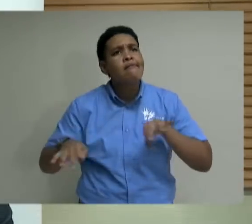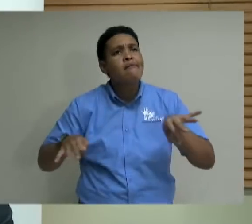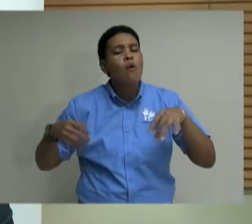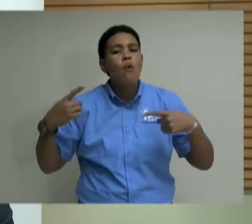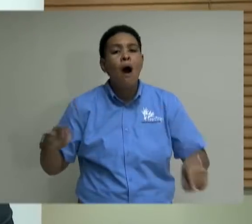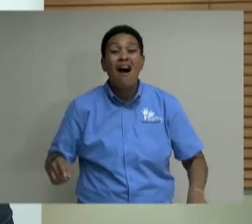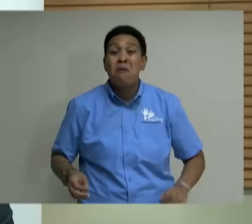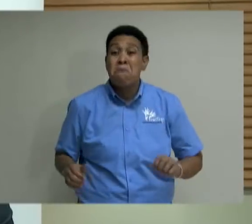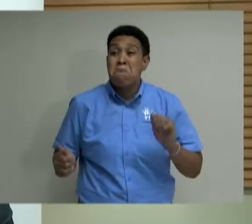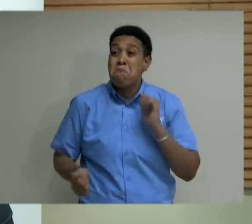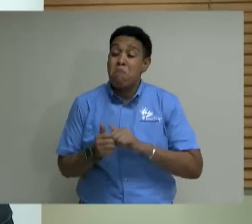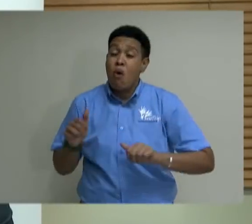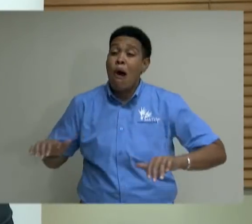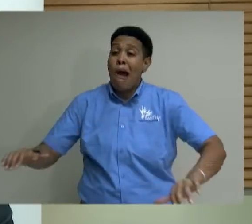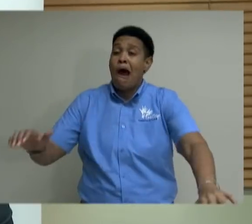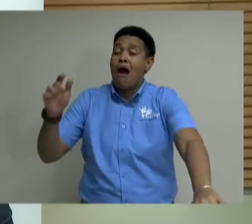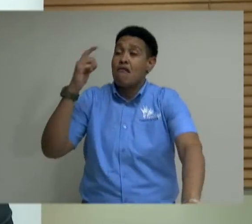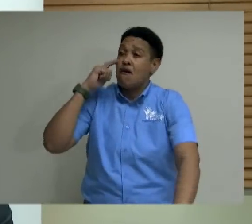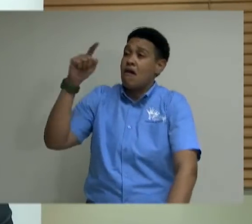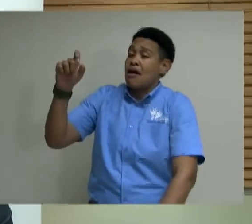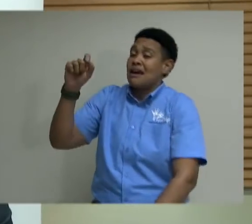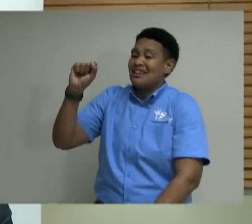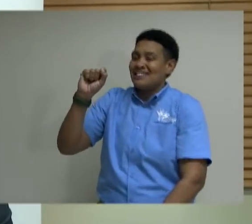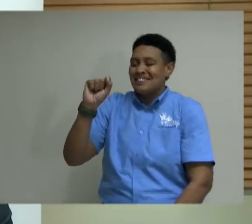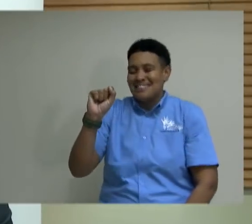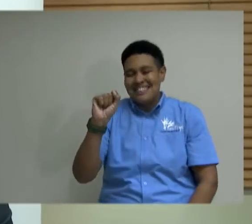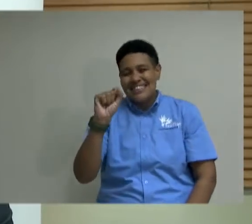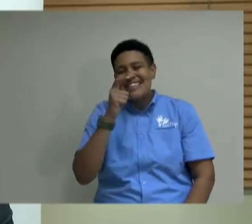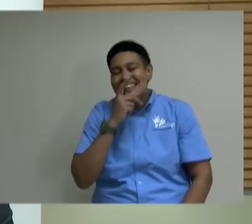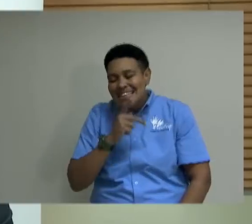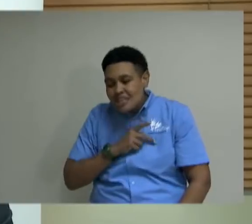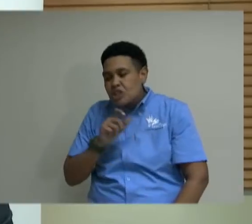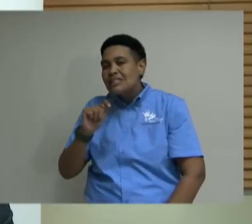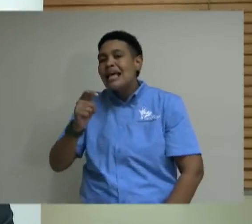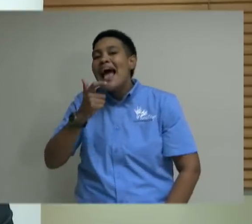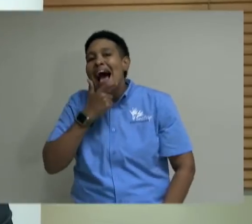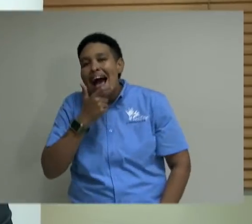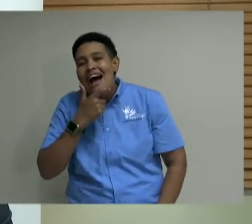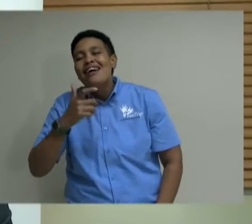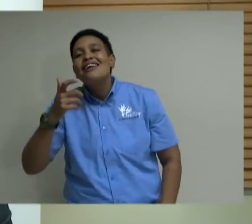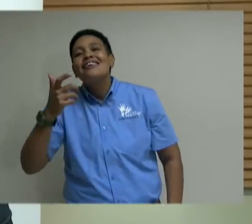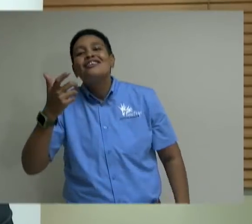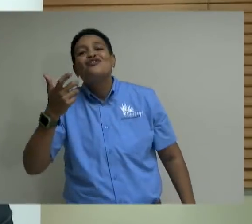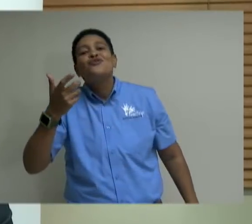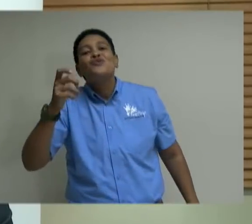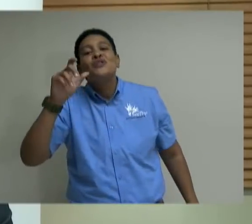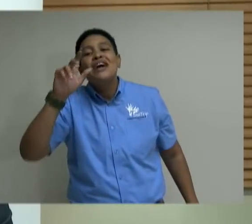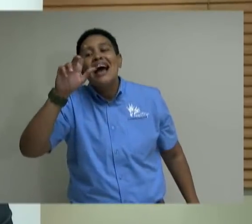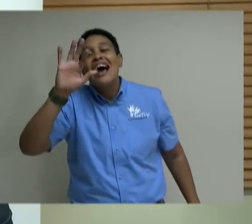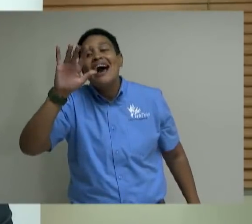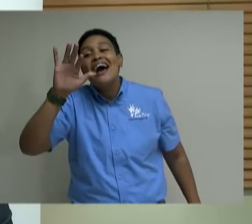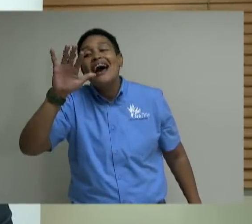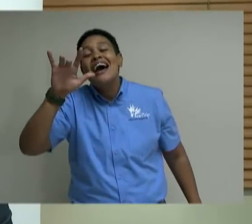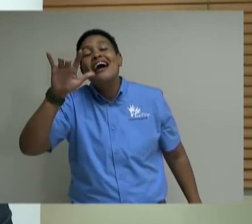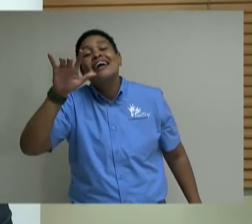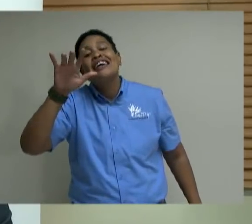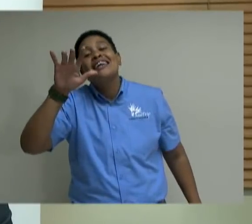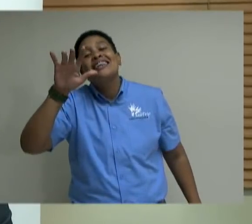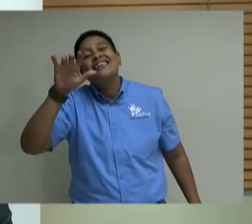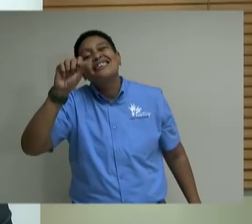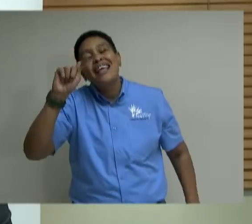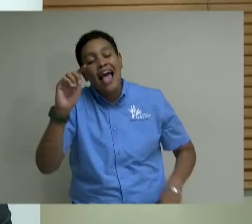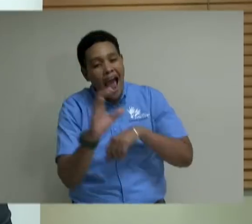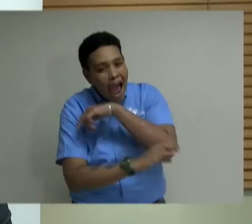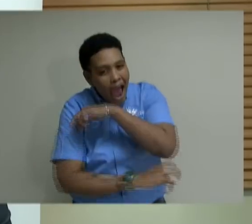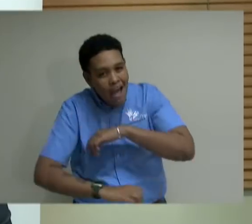because the stakes in the Kingston and St. Catherine and St. Andrew, and then of course St. Thomas. I think it would be good to give